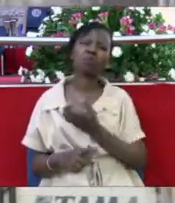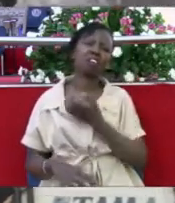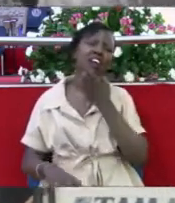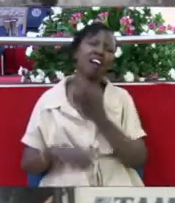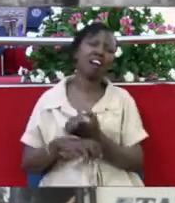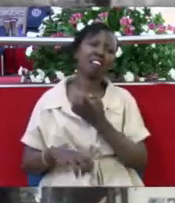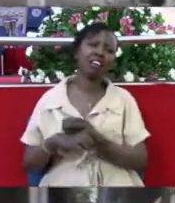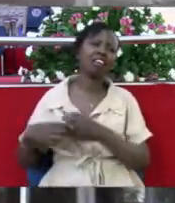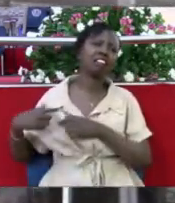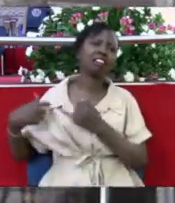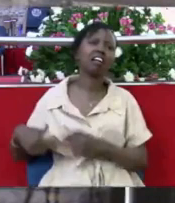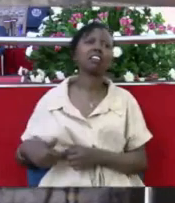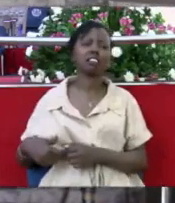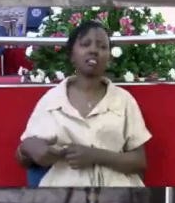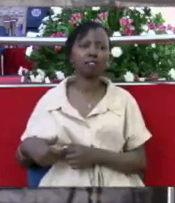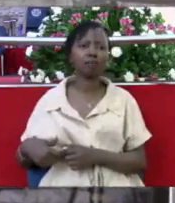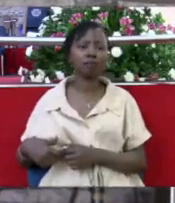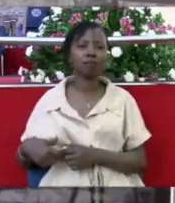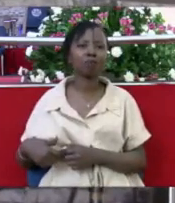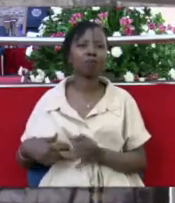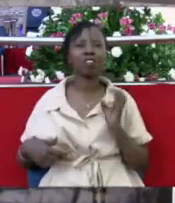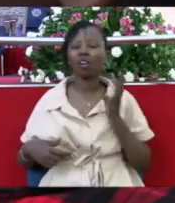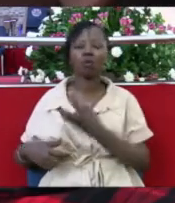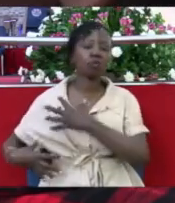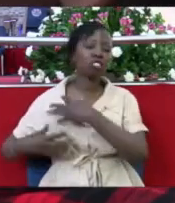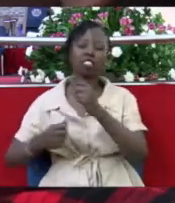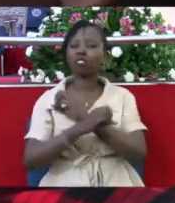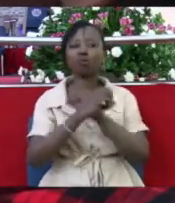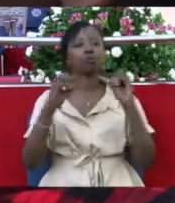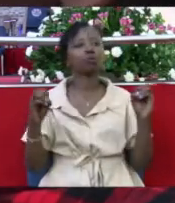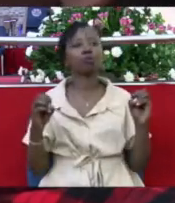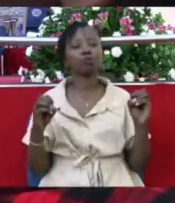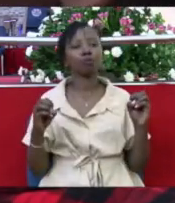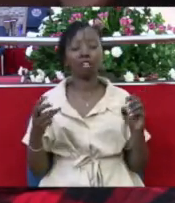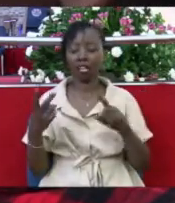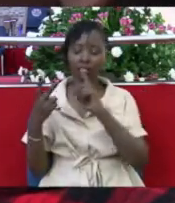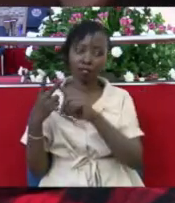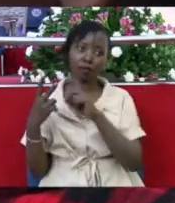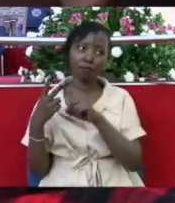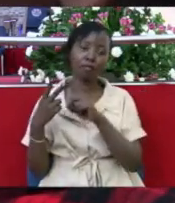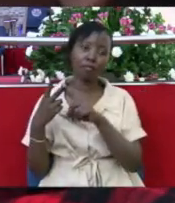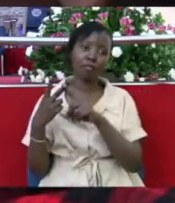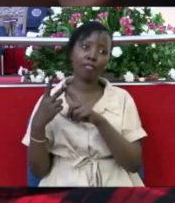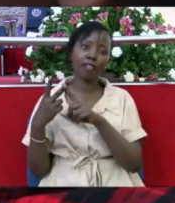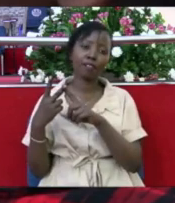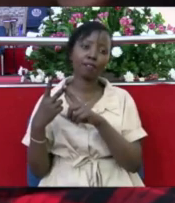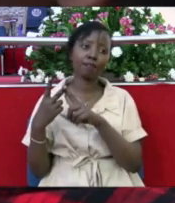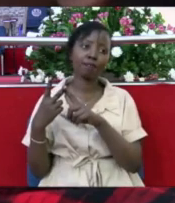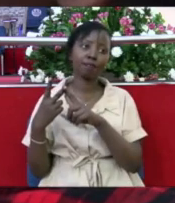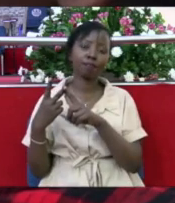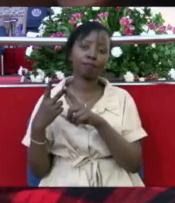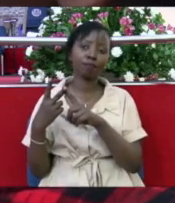Mbufu ambao unaletwa na mioyo migumu. We don't trust that. Nakosa kuamini. Number two. Ya pili. We become stubborn